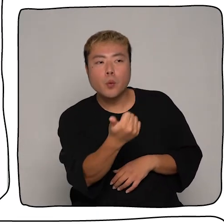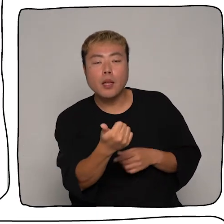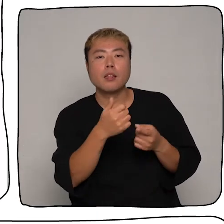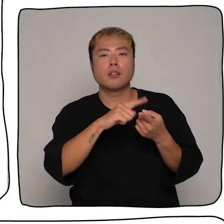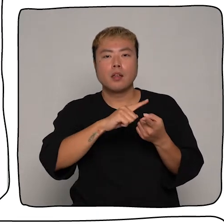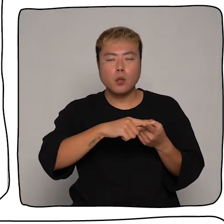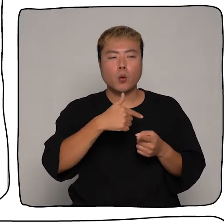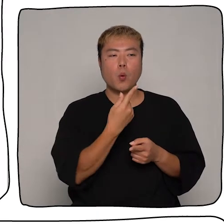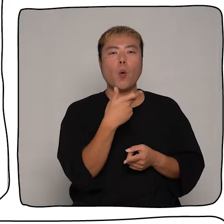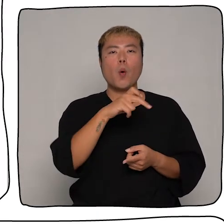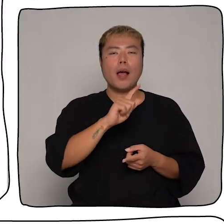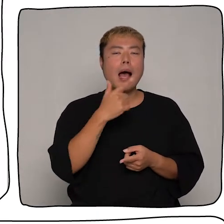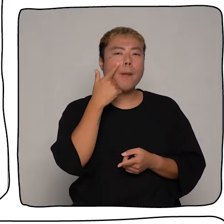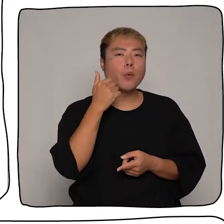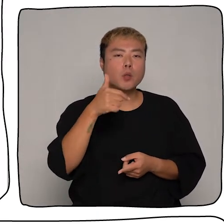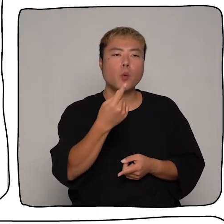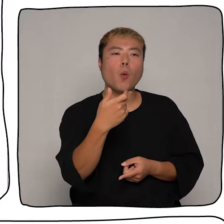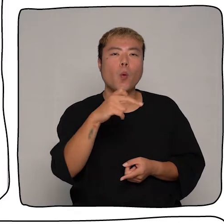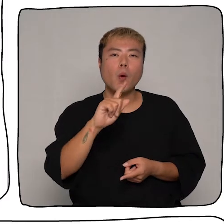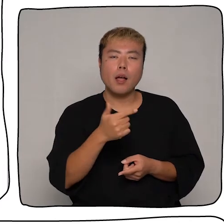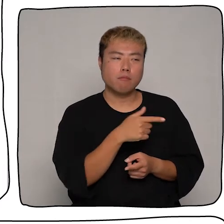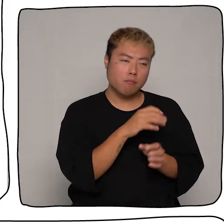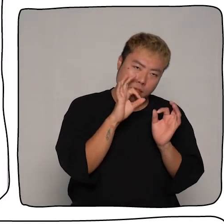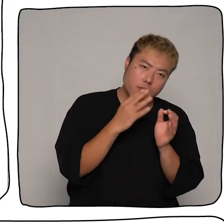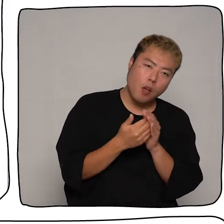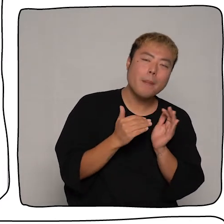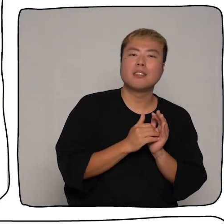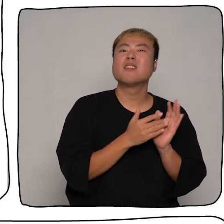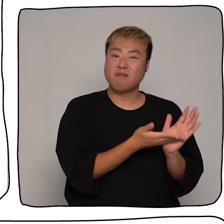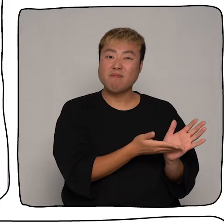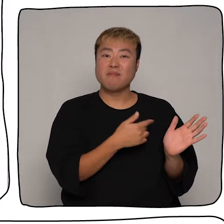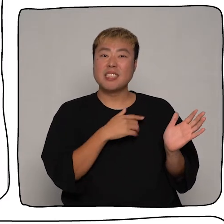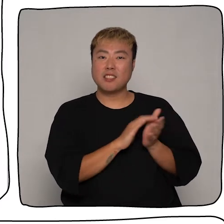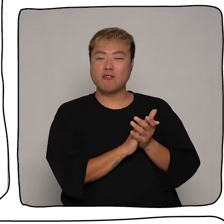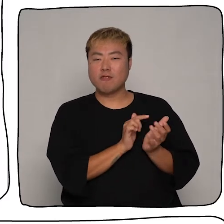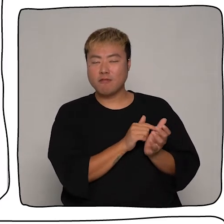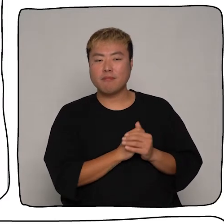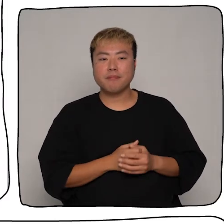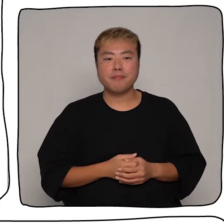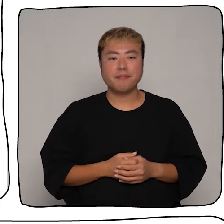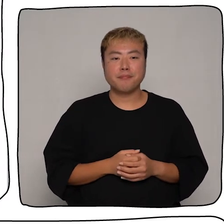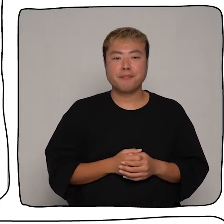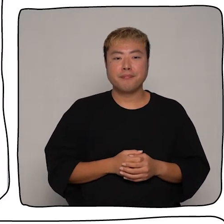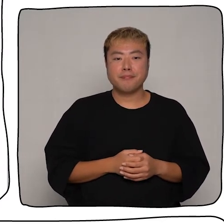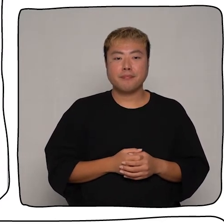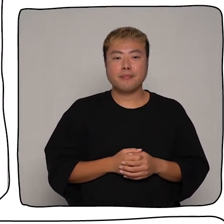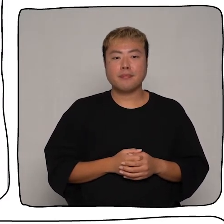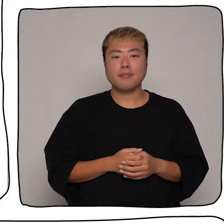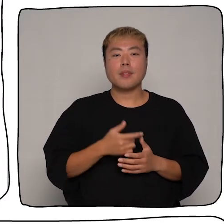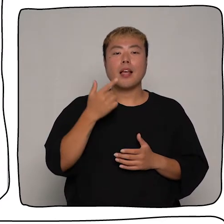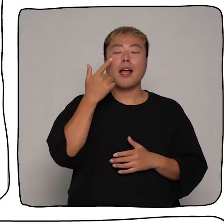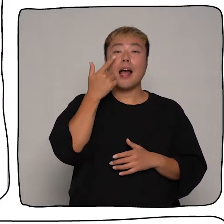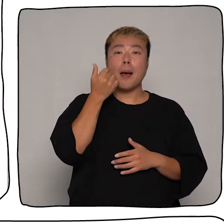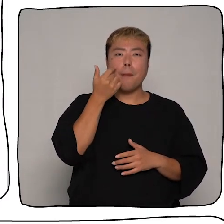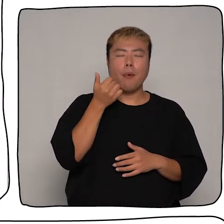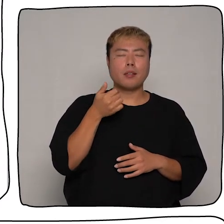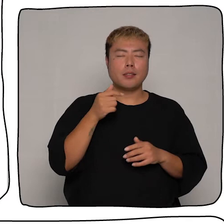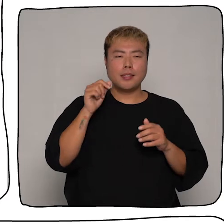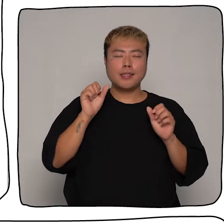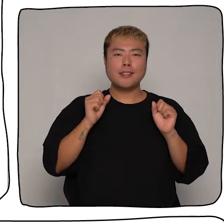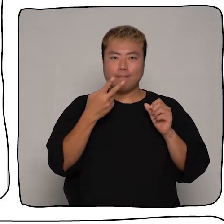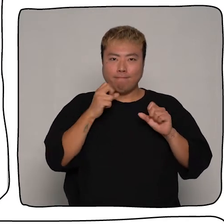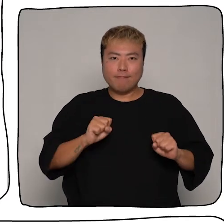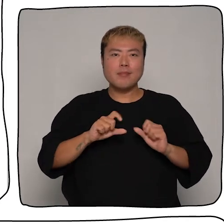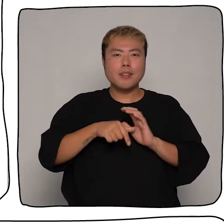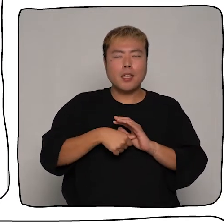dead father with assistance of a professional nokanshi. He had his father dressed in his